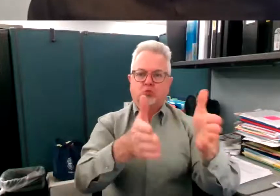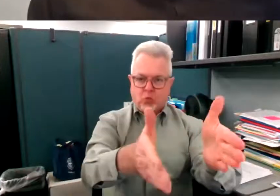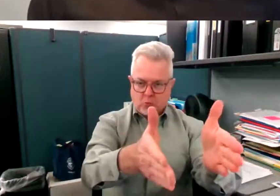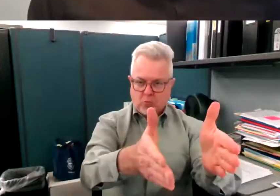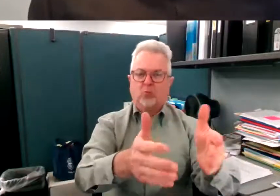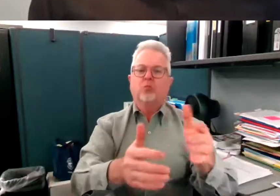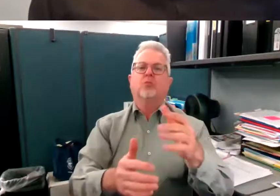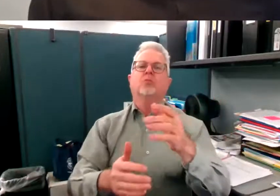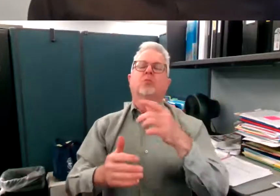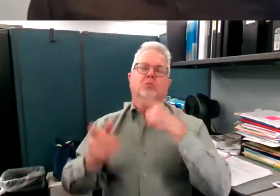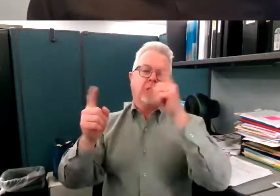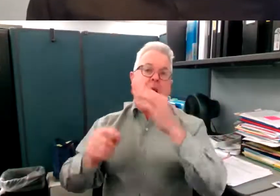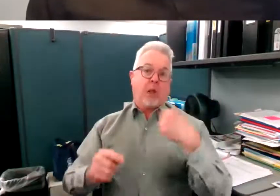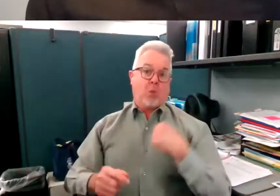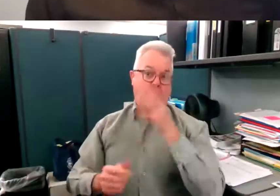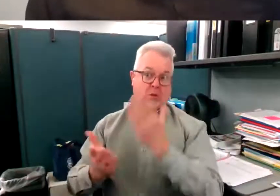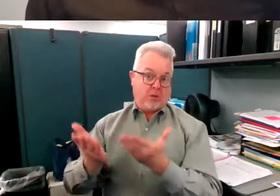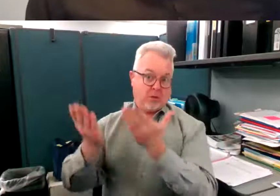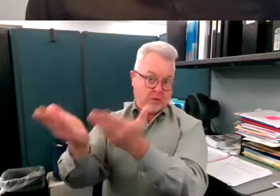Cranston site.